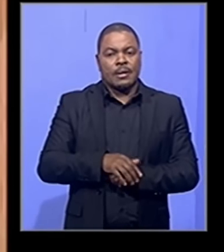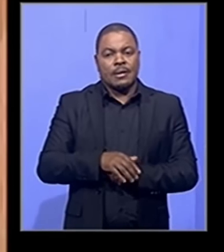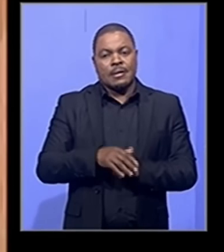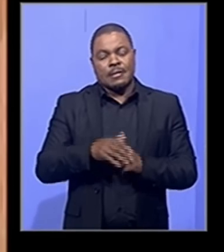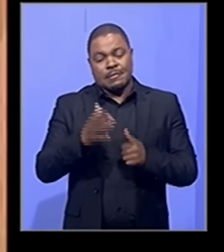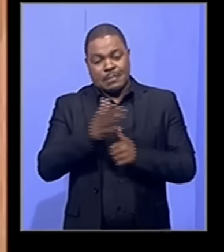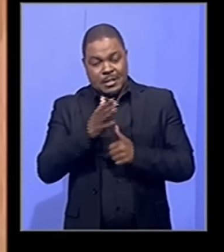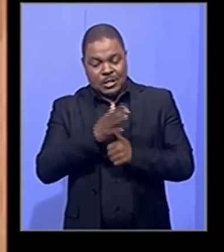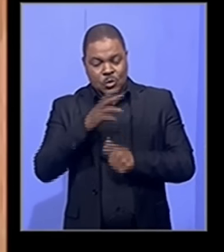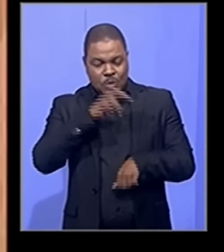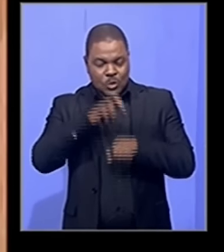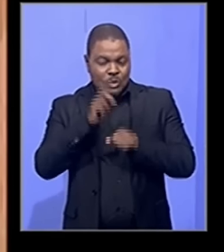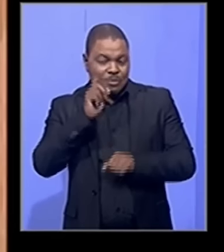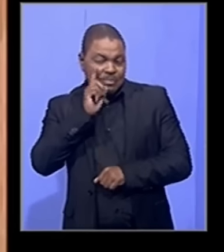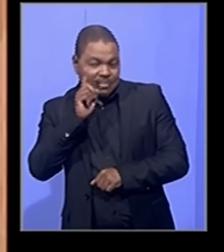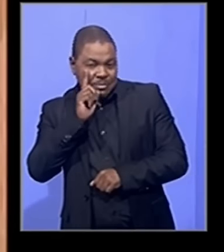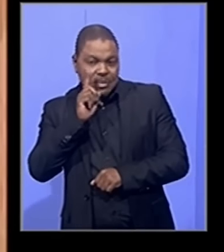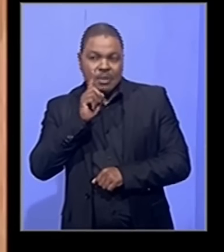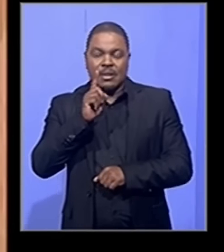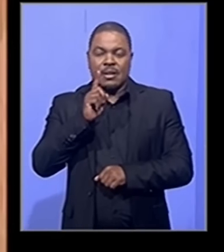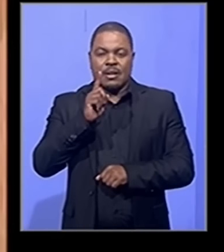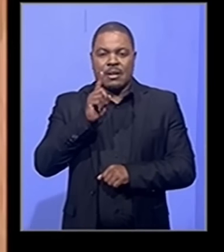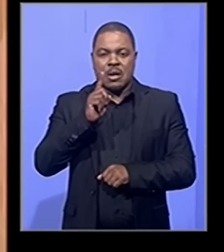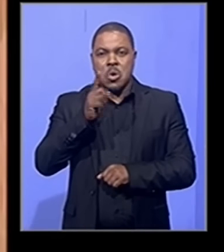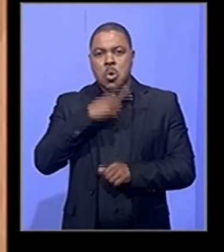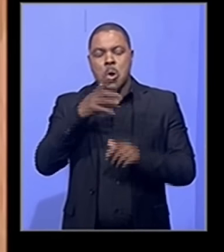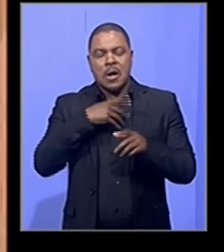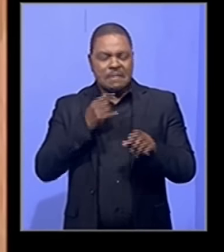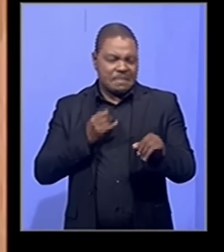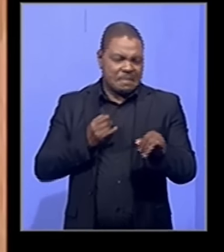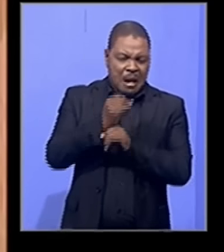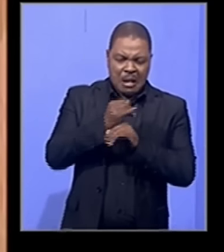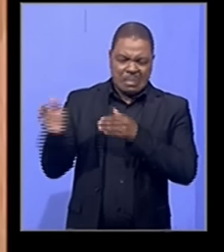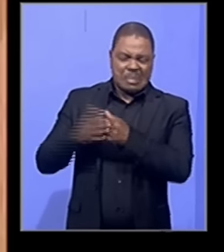and carrot, you don't want to be seen to be extremely harsh.